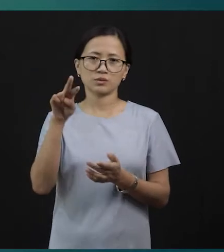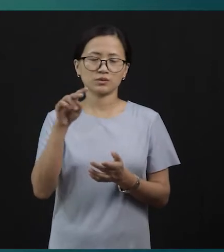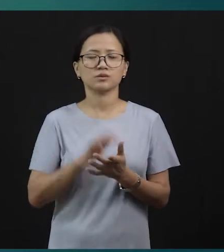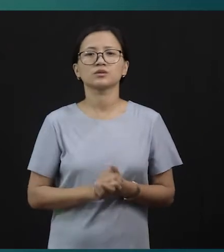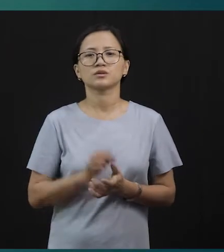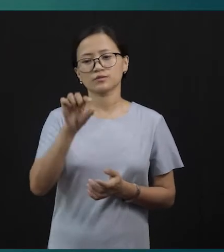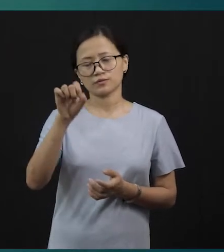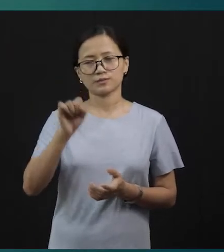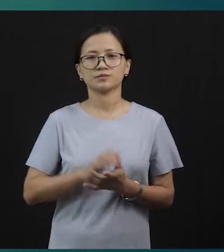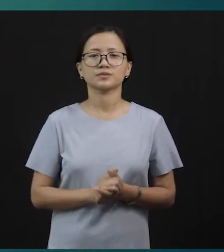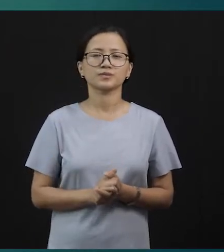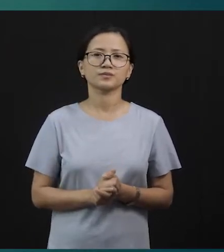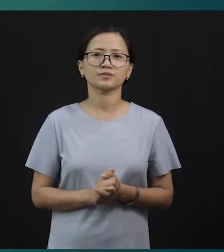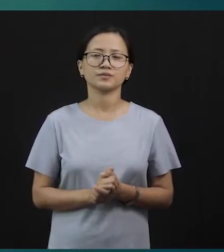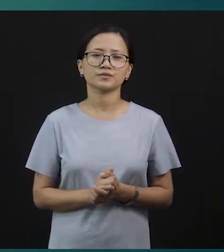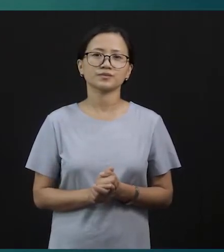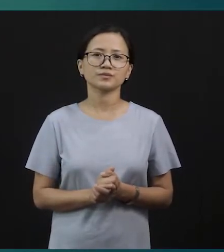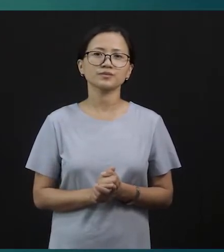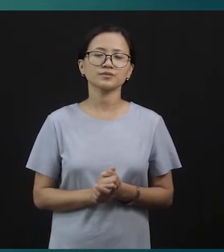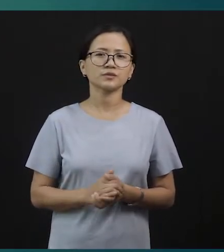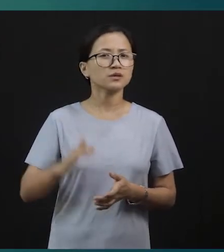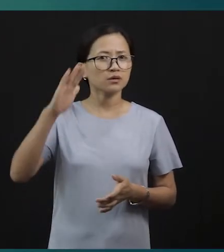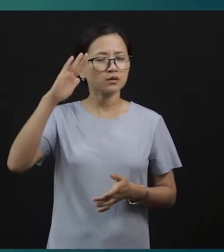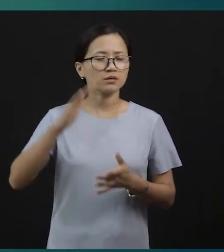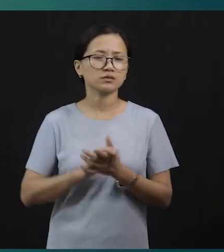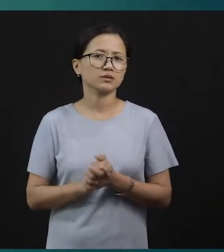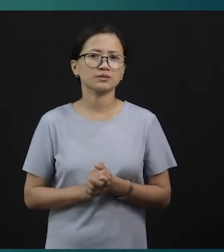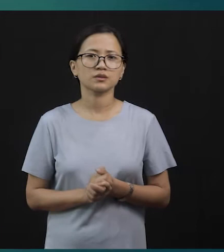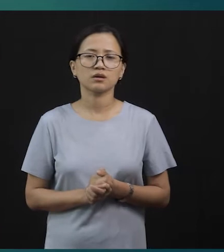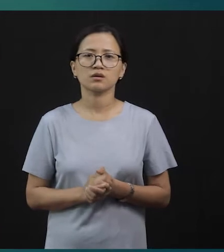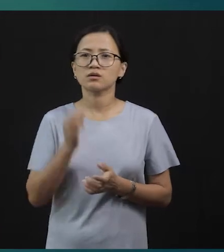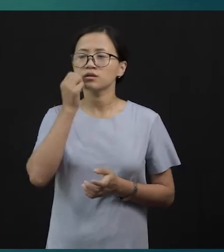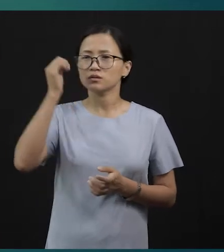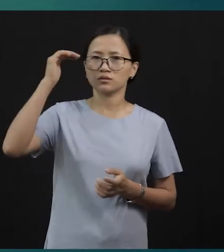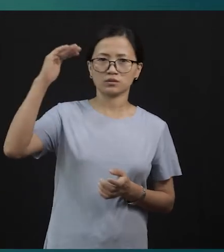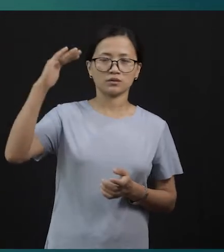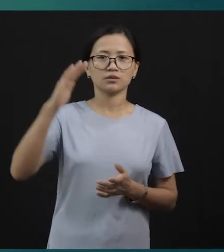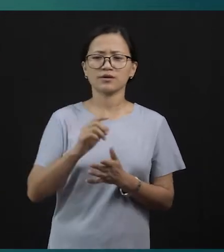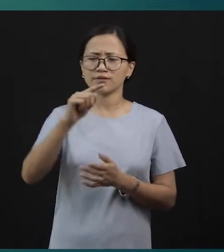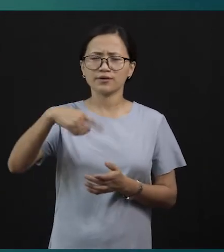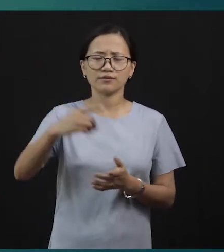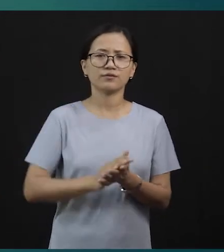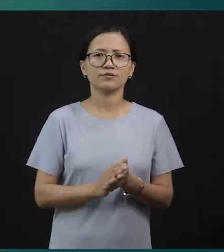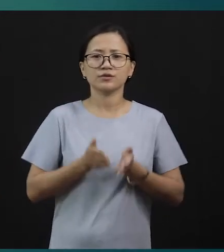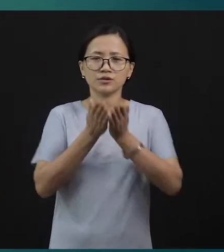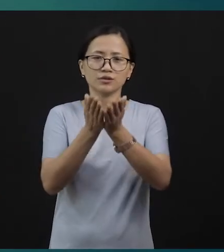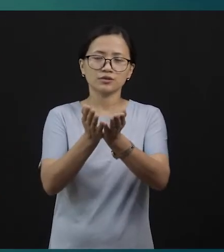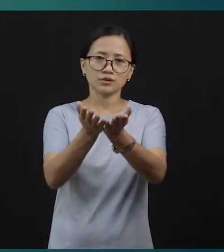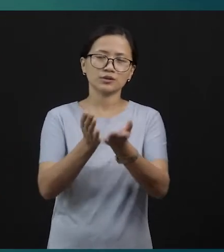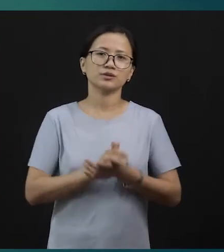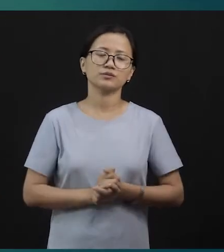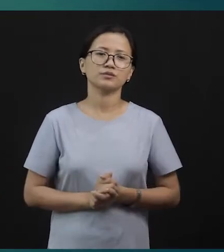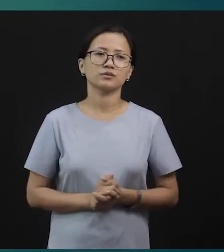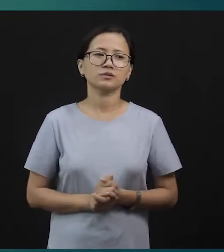be found there, okay? So the captains, there will be a captain in every ship, okay? There will be a